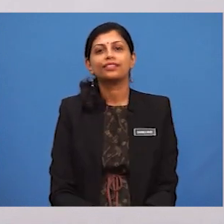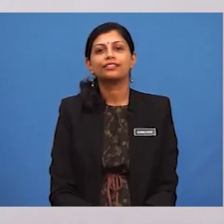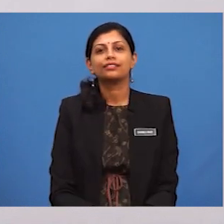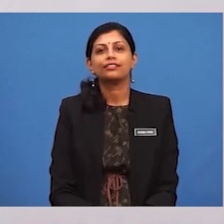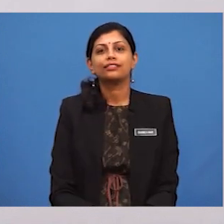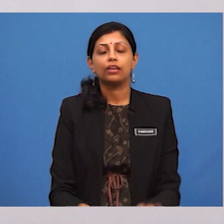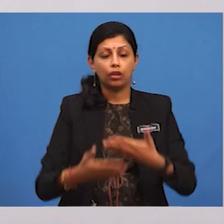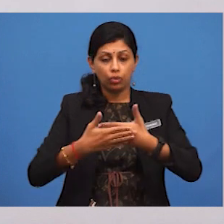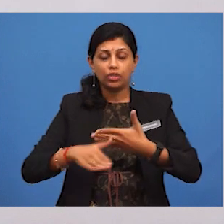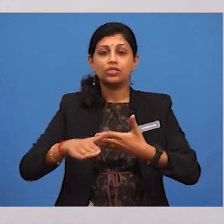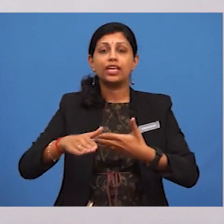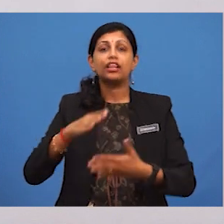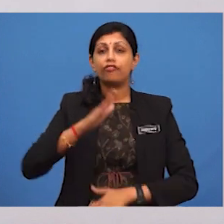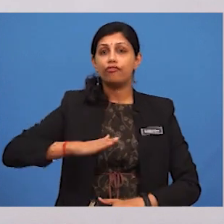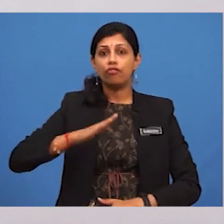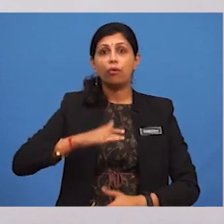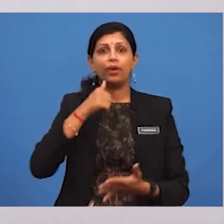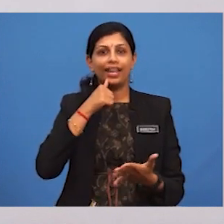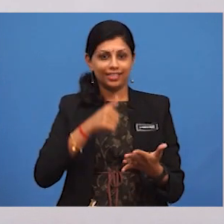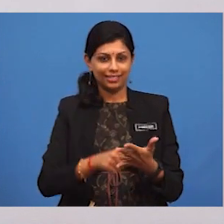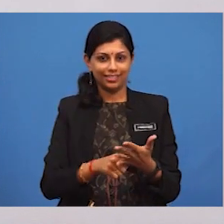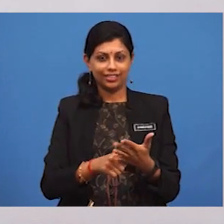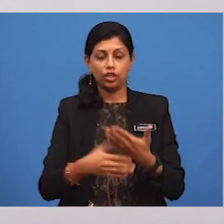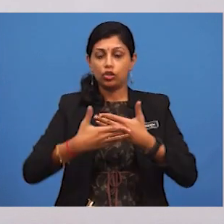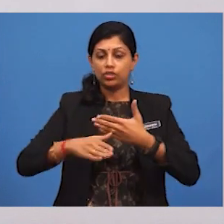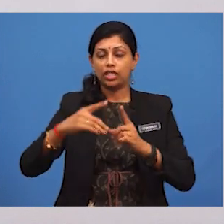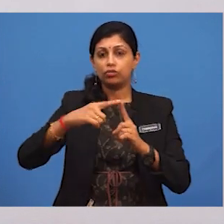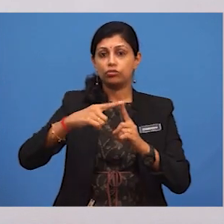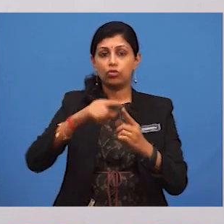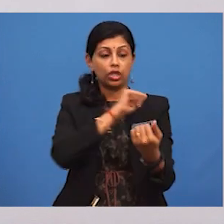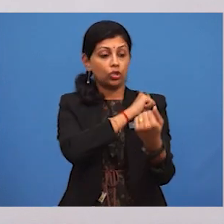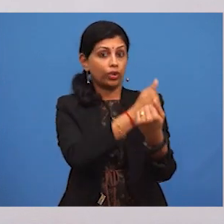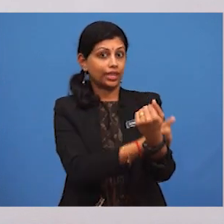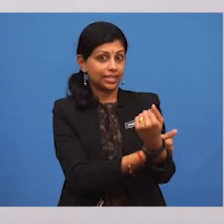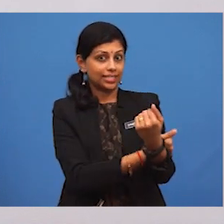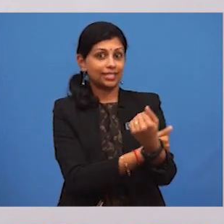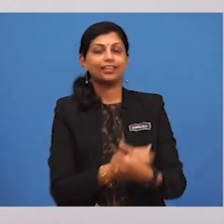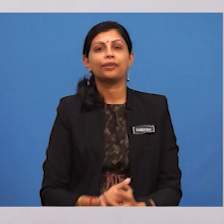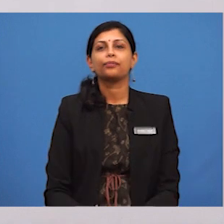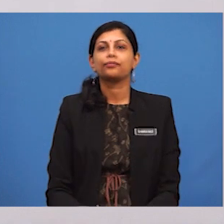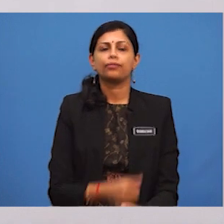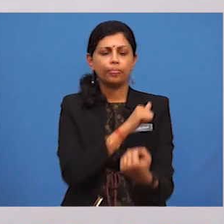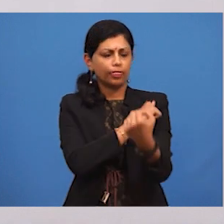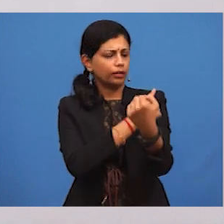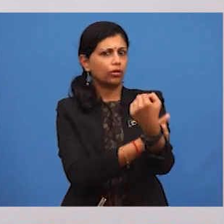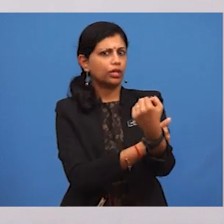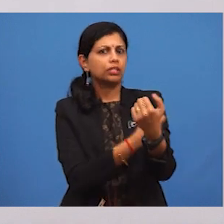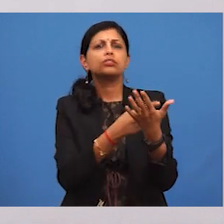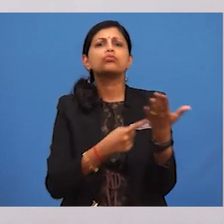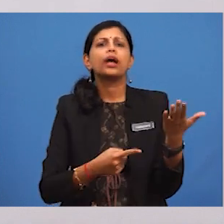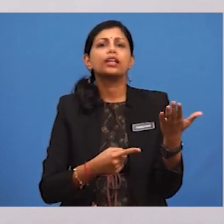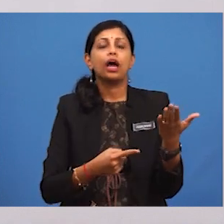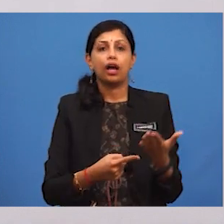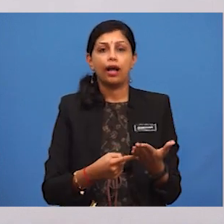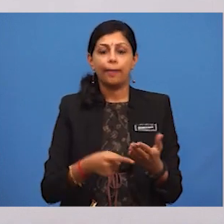When we send out a formal letter, we send to authorities. Now, authorities are people with